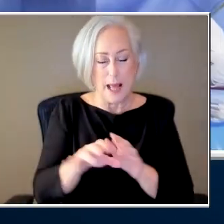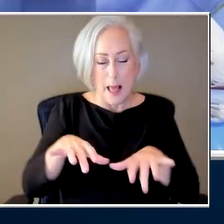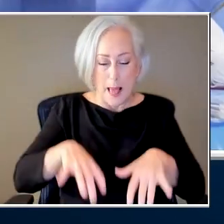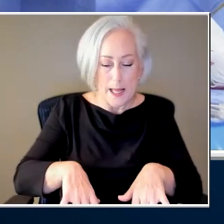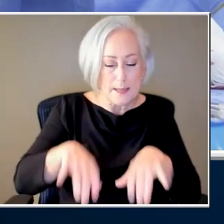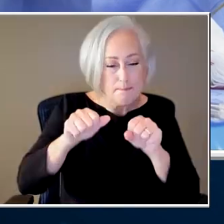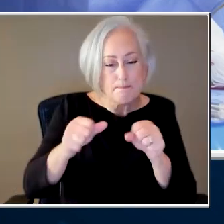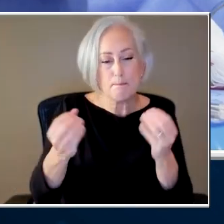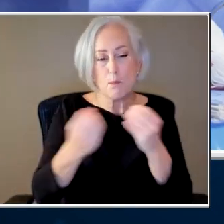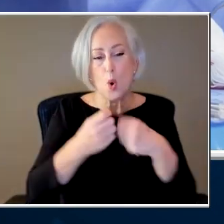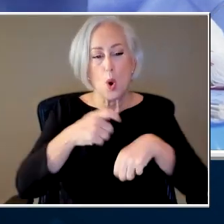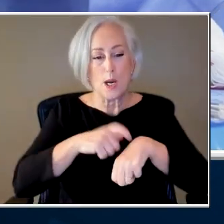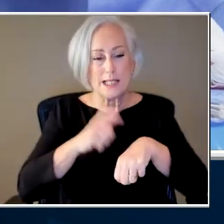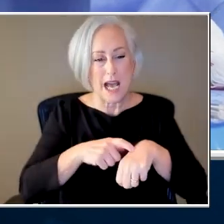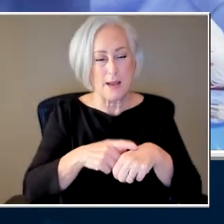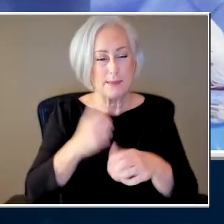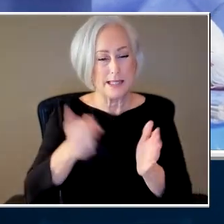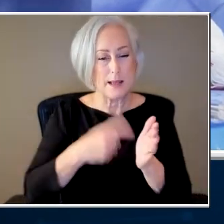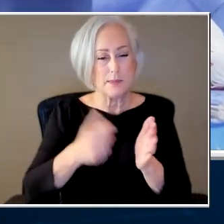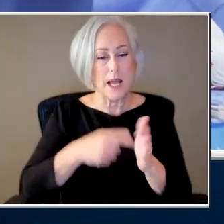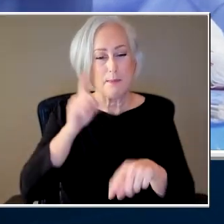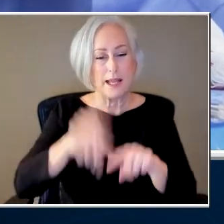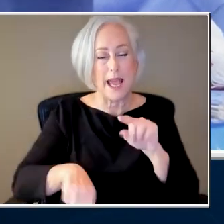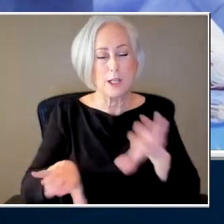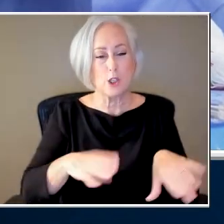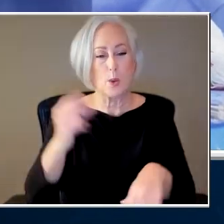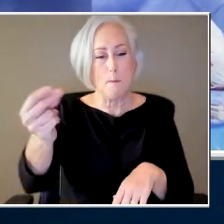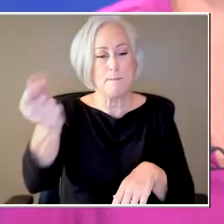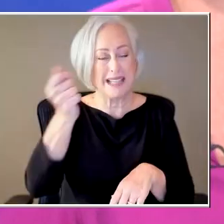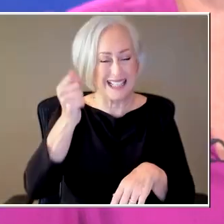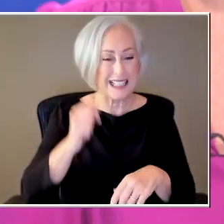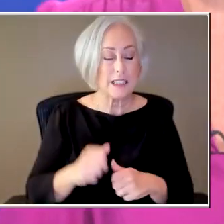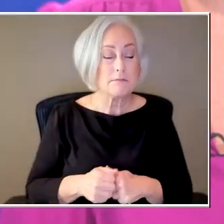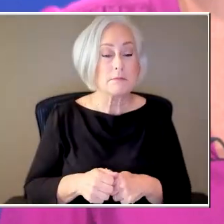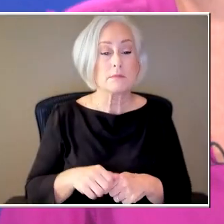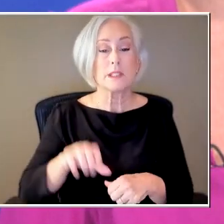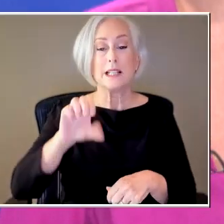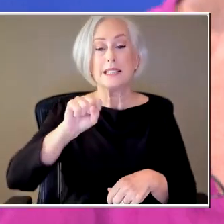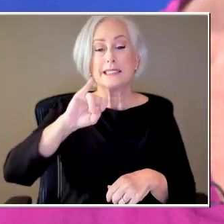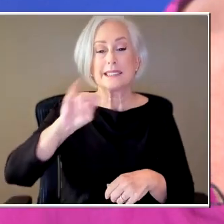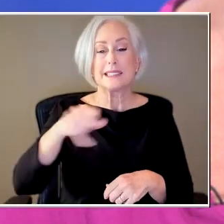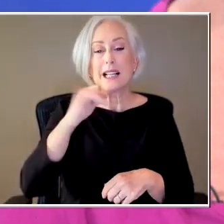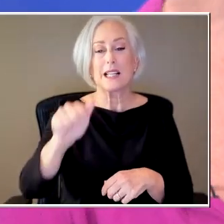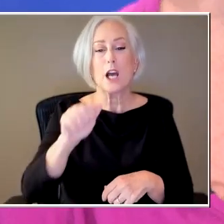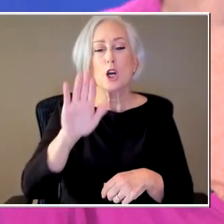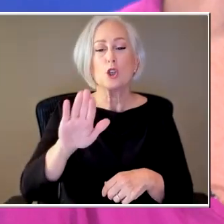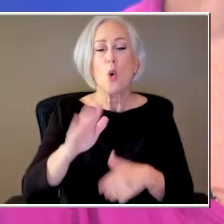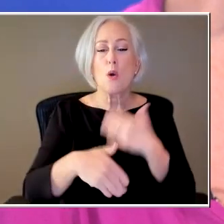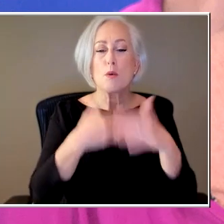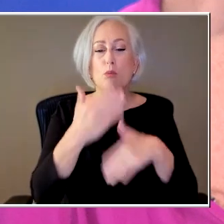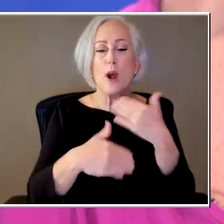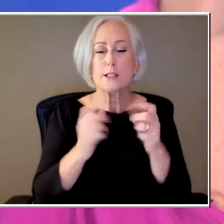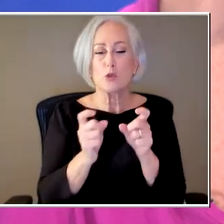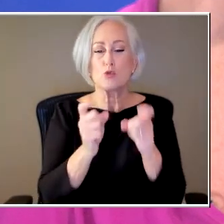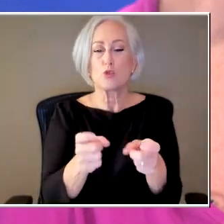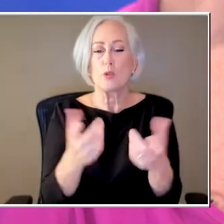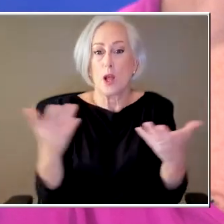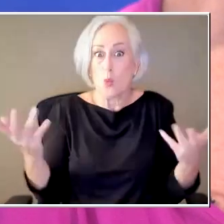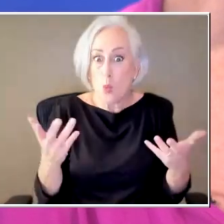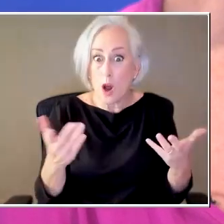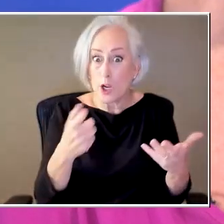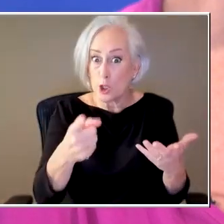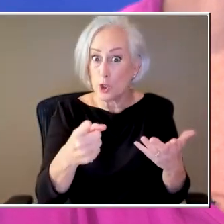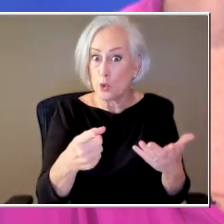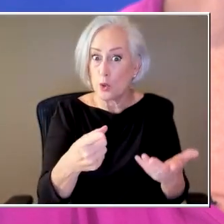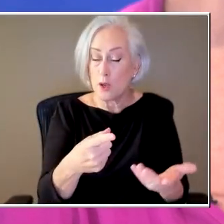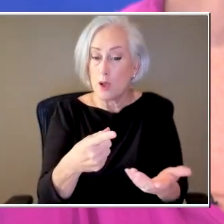them immediately. Celia, what was your donation process like? Were your cells taken from your blood?